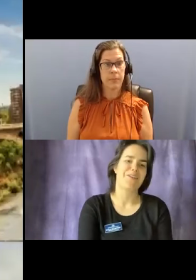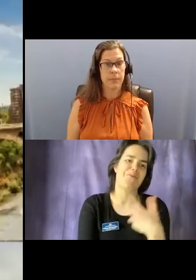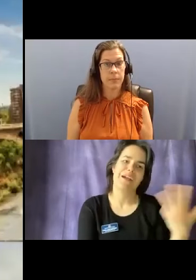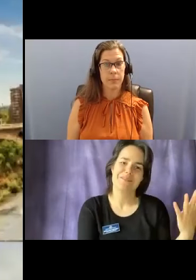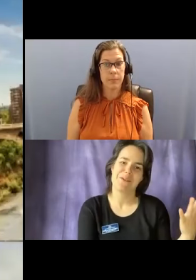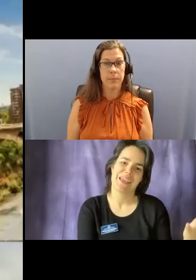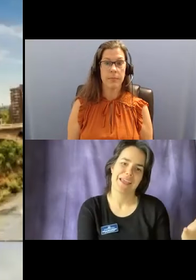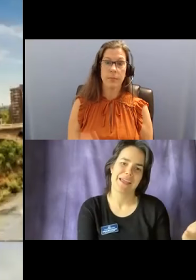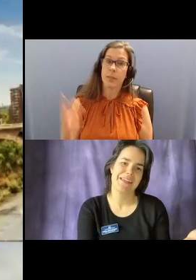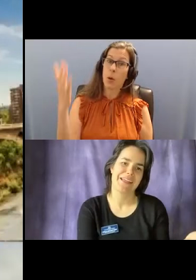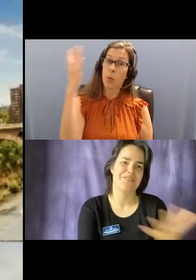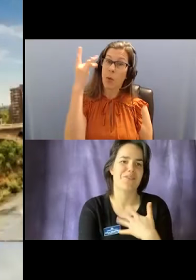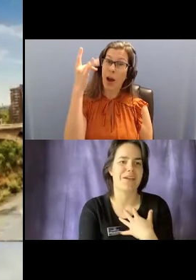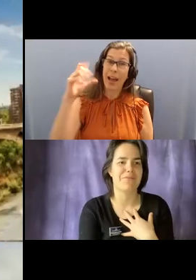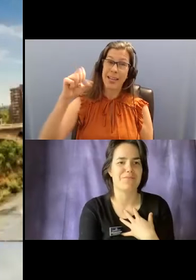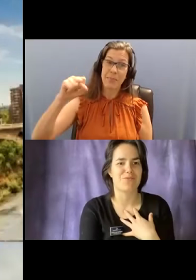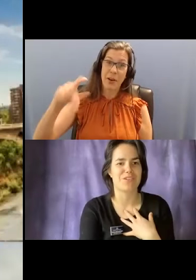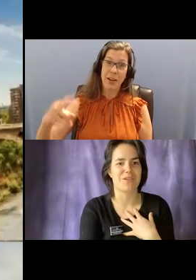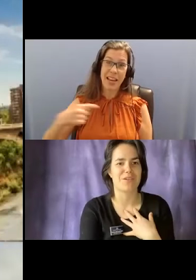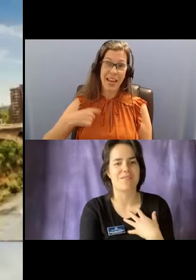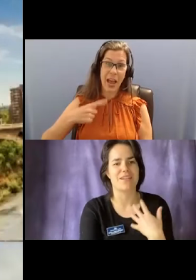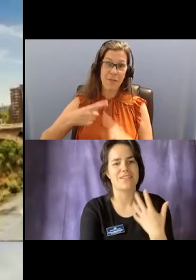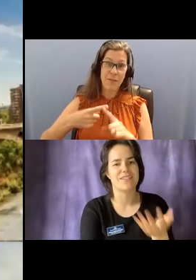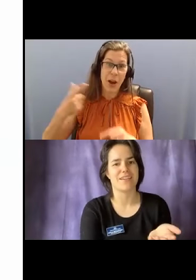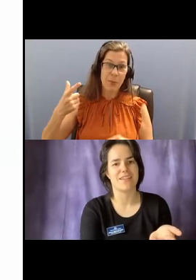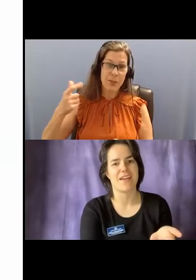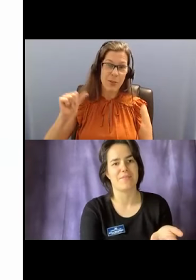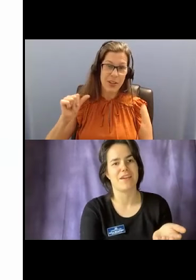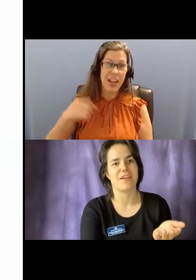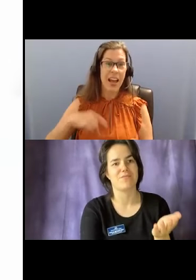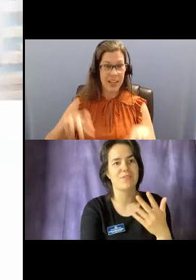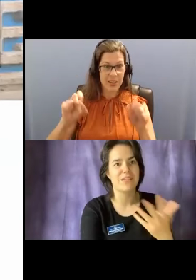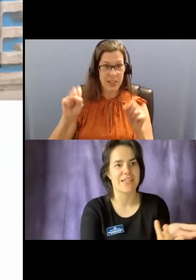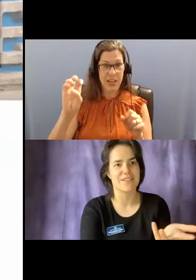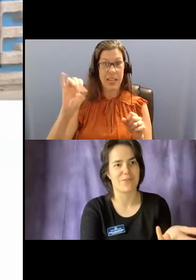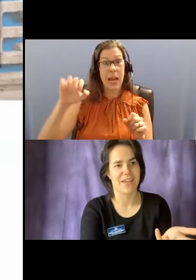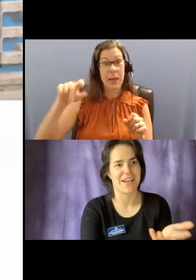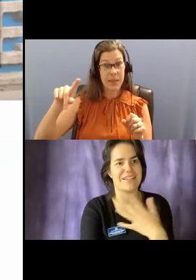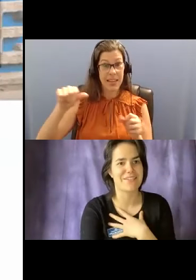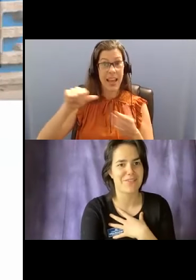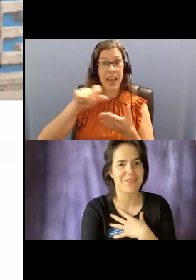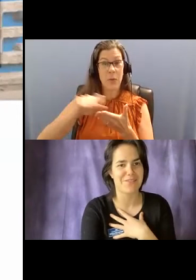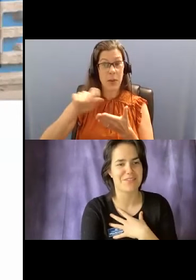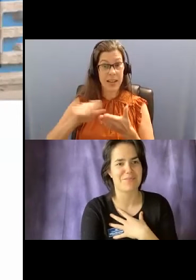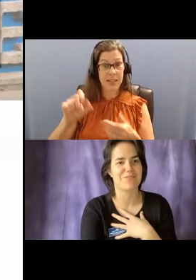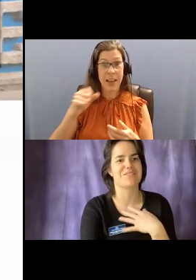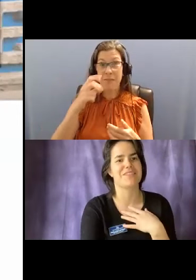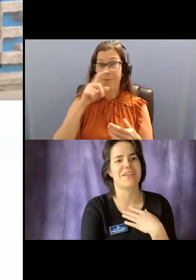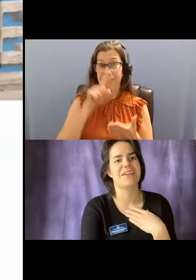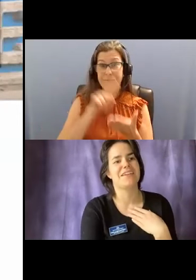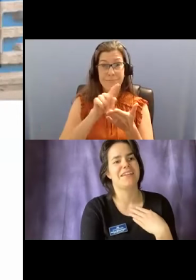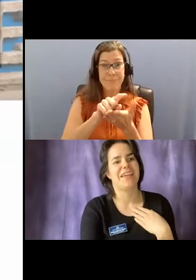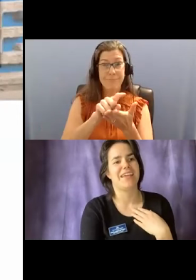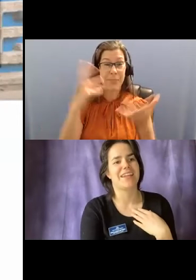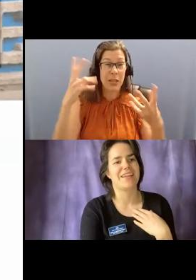And so why Spokane? As you know, I am from Georgia, but I did take the EIPA written in Spokane, and I did fall in love with the beautiful